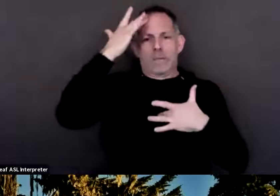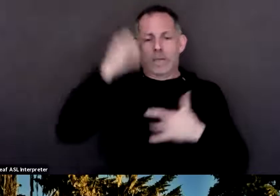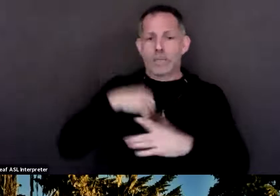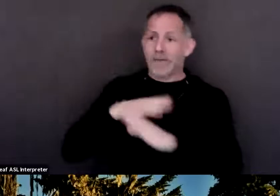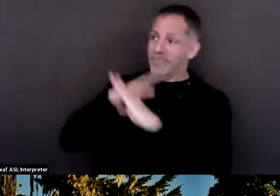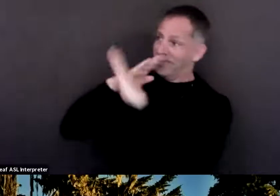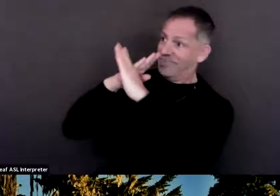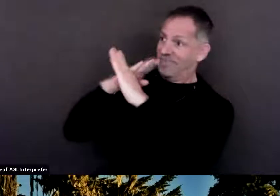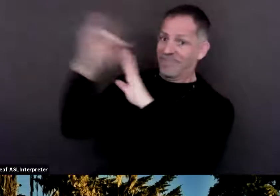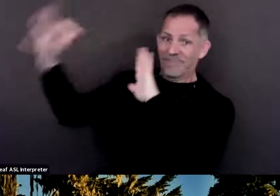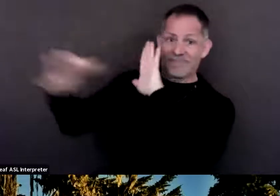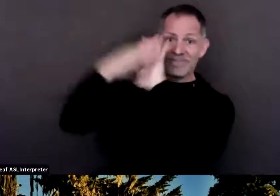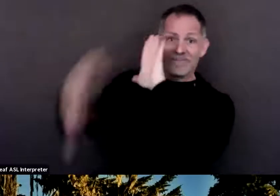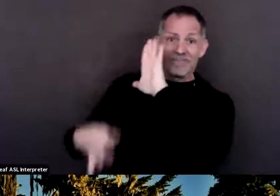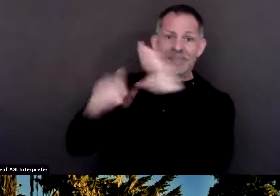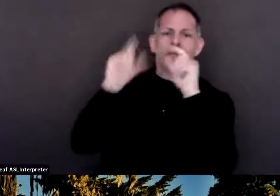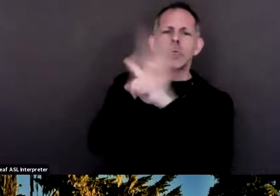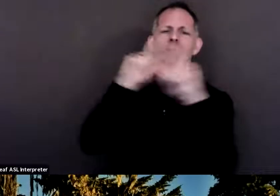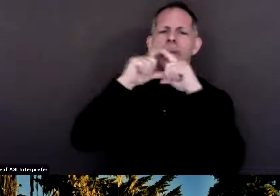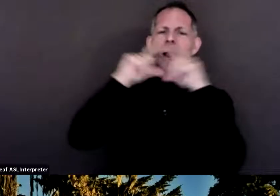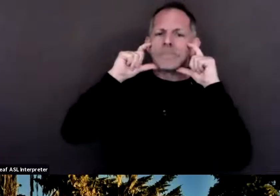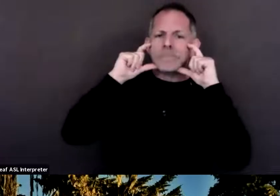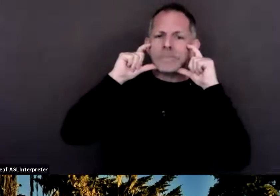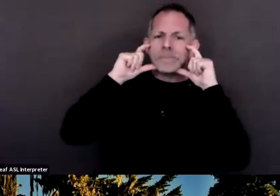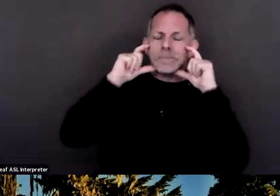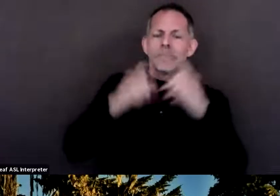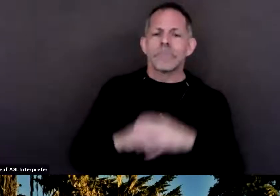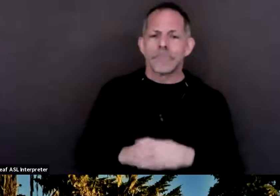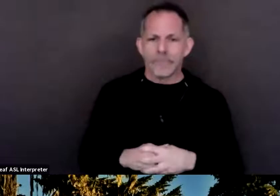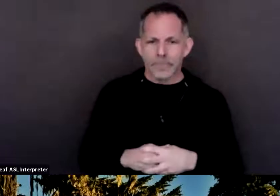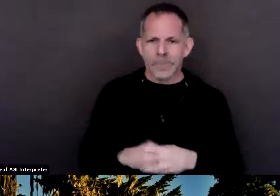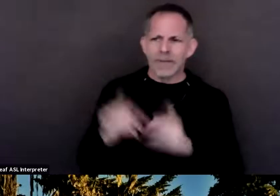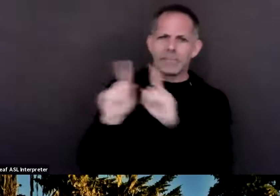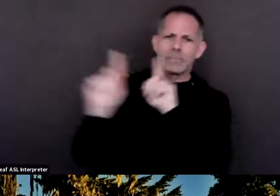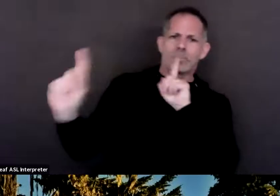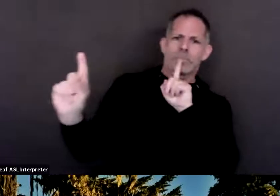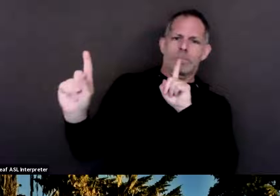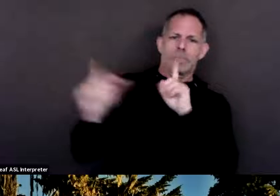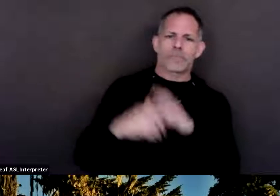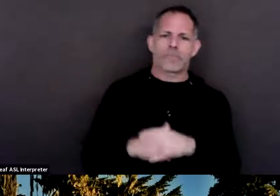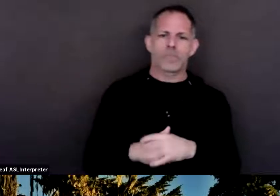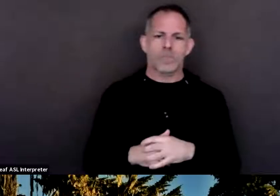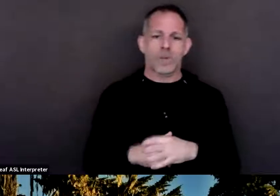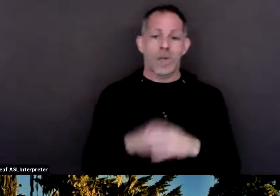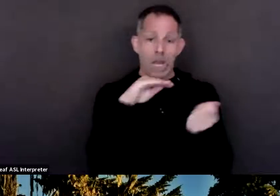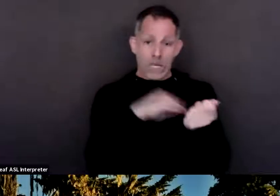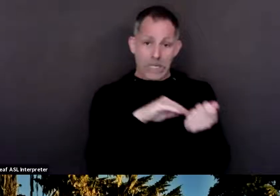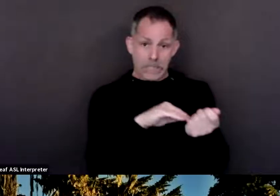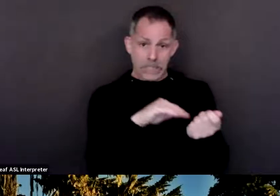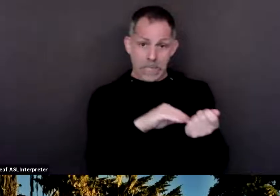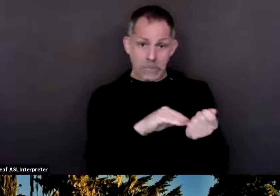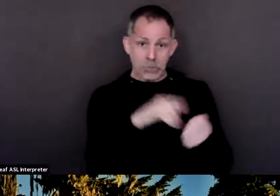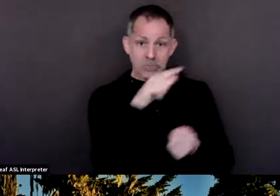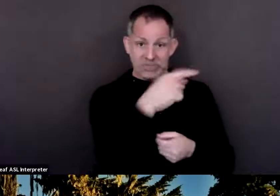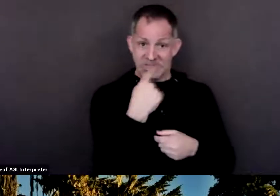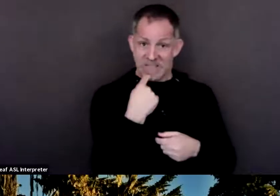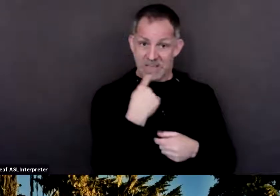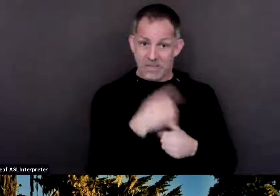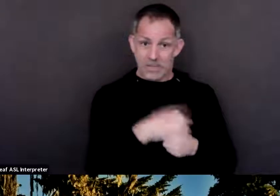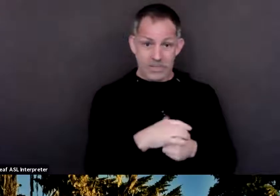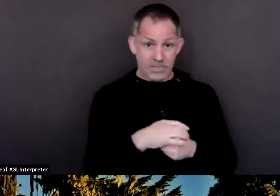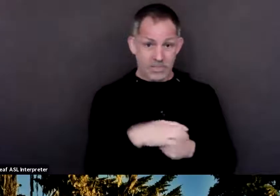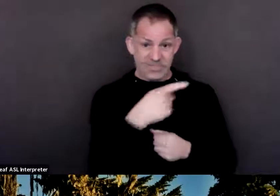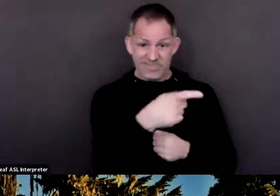distancing. And as the doctor said, if you're one of the rare cases where you are susceptible, you have been vaccinated and are susceptible, and the virus